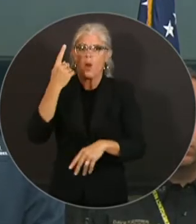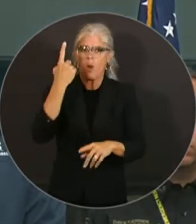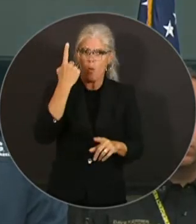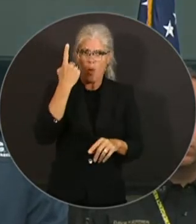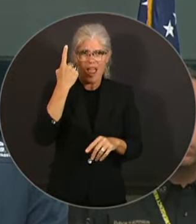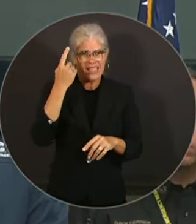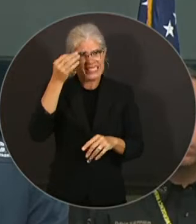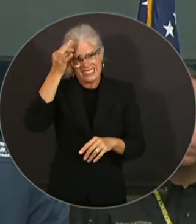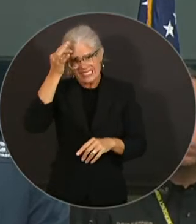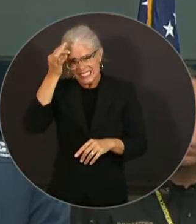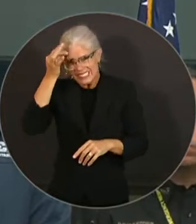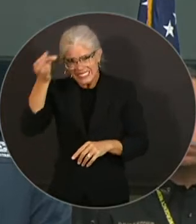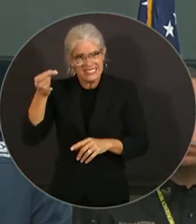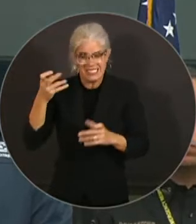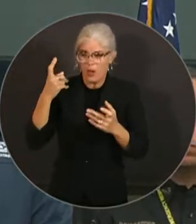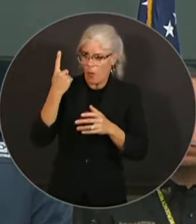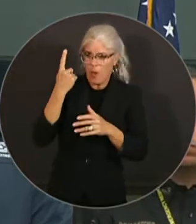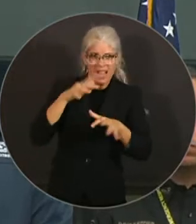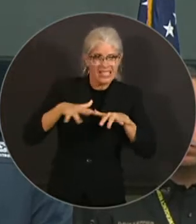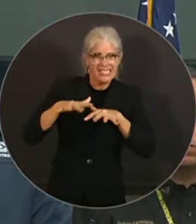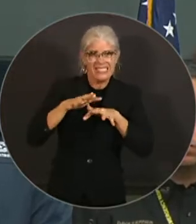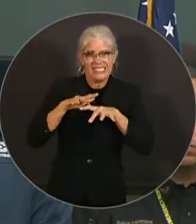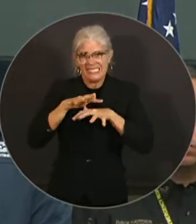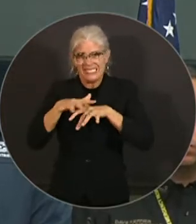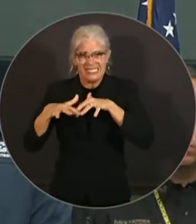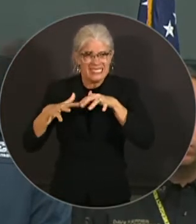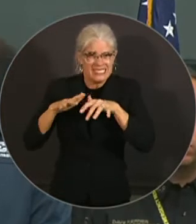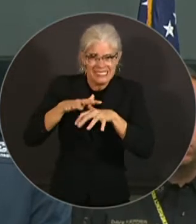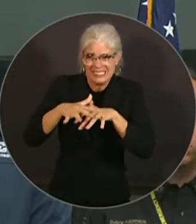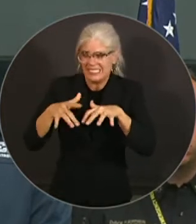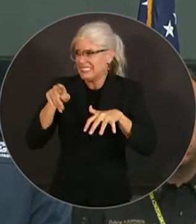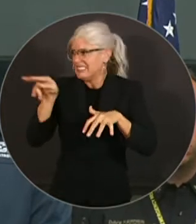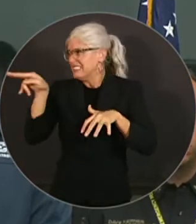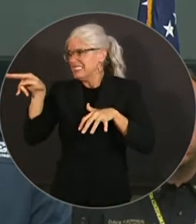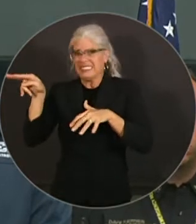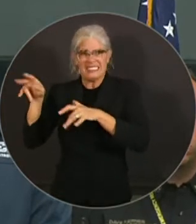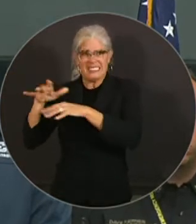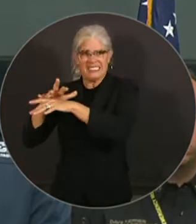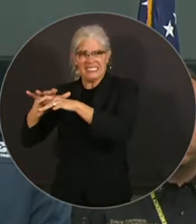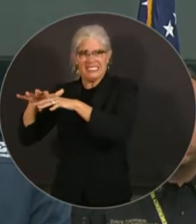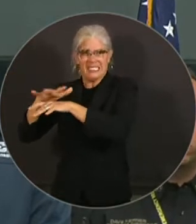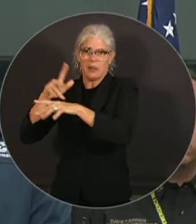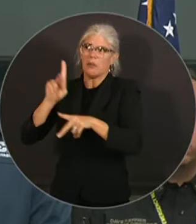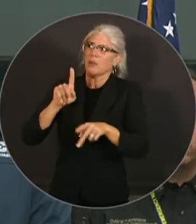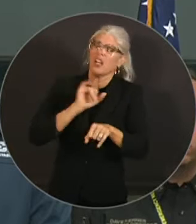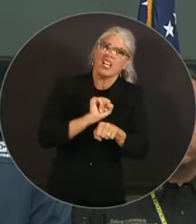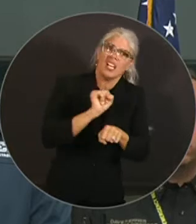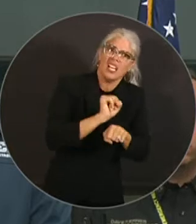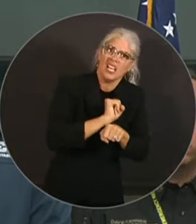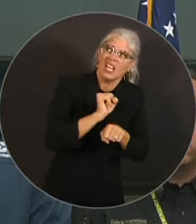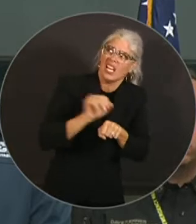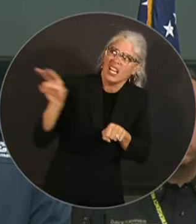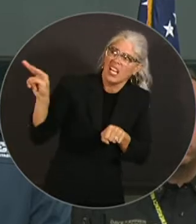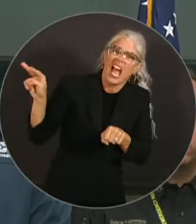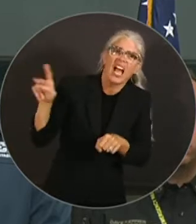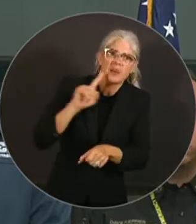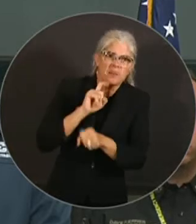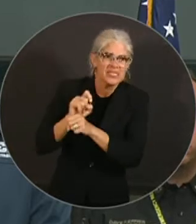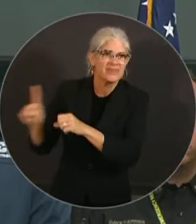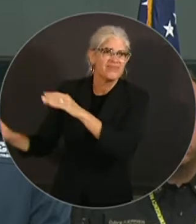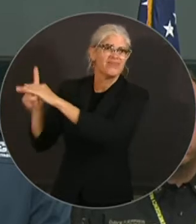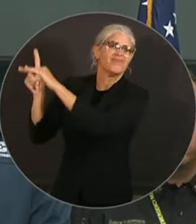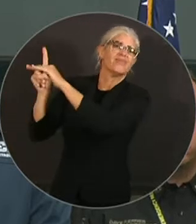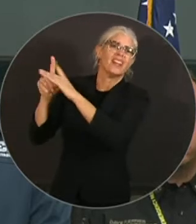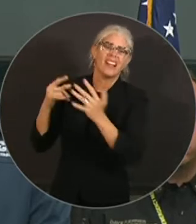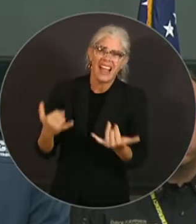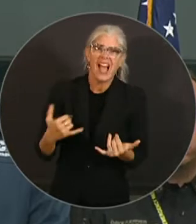Helene. Once this thing formed in a system, people have been working really hard. And I know they're working hard to get people